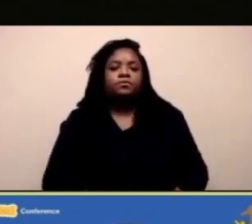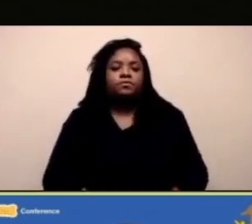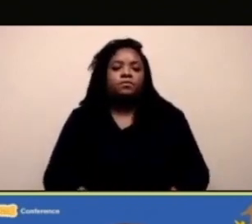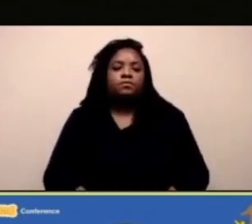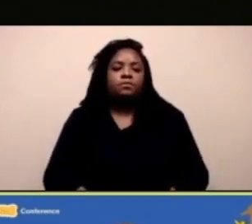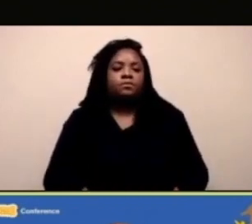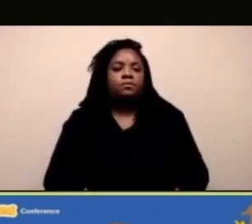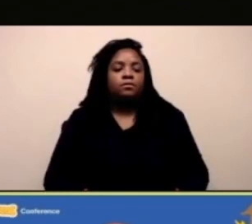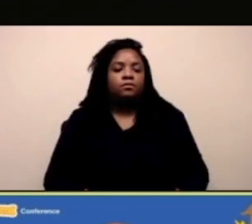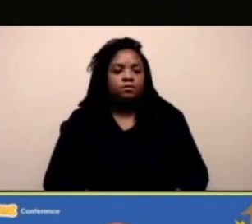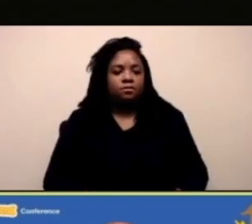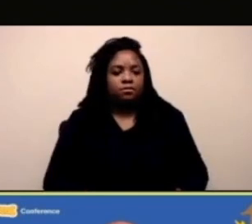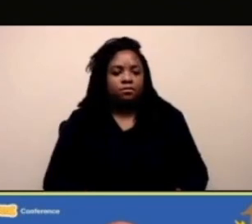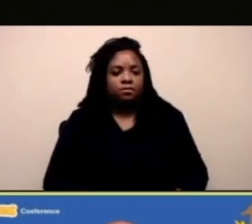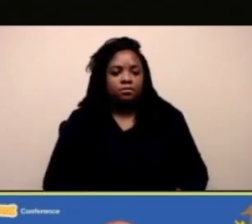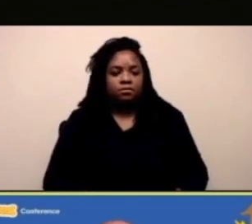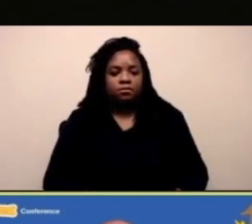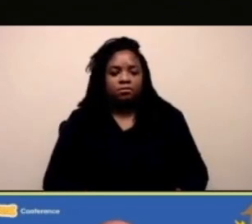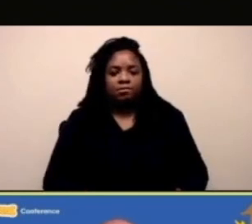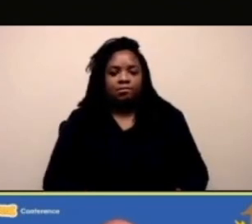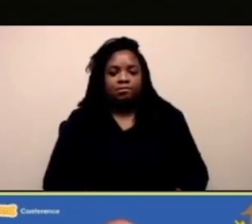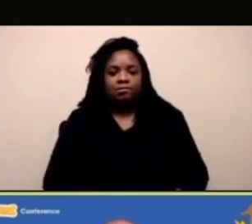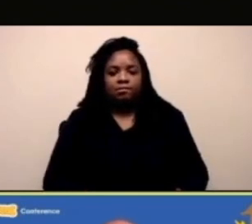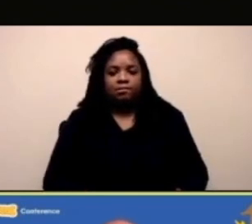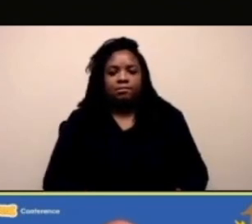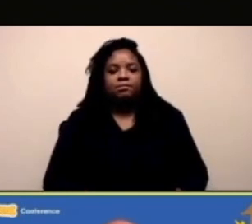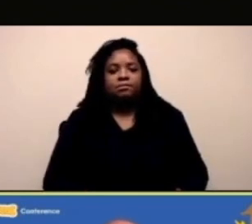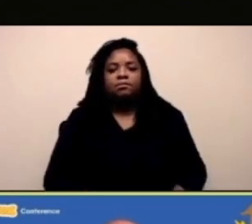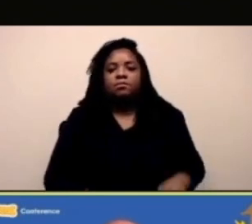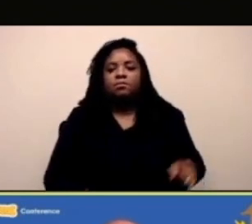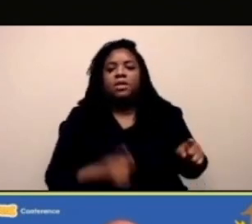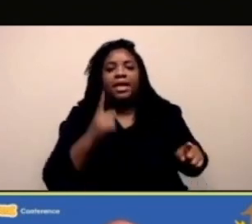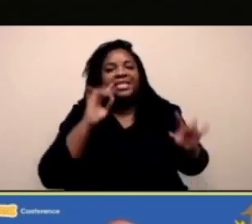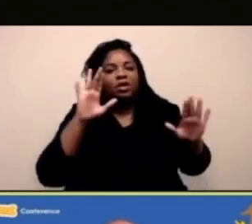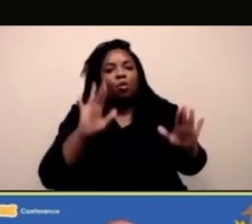And I see some wonderful guesses in the chat.